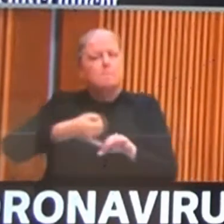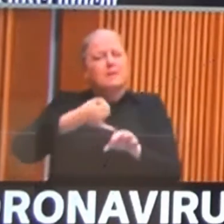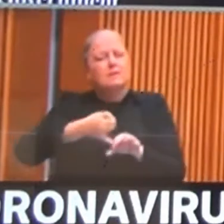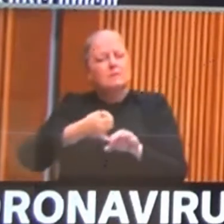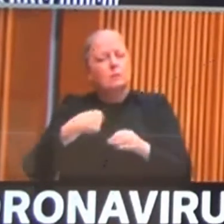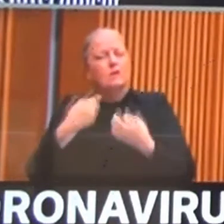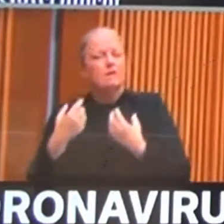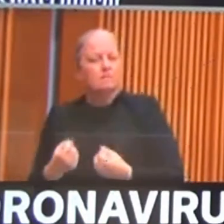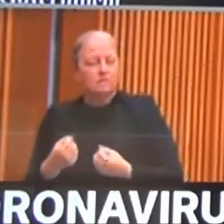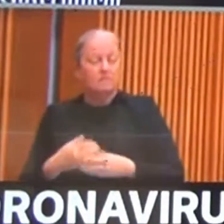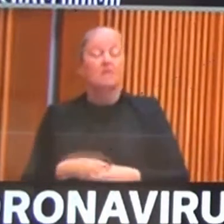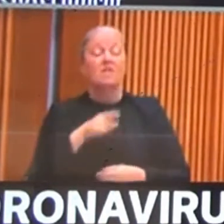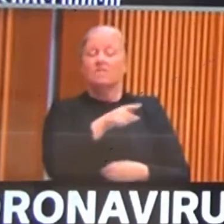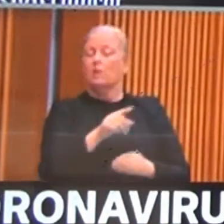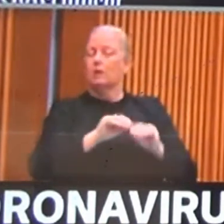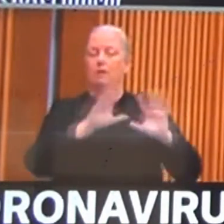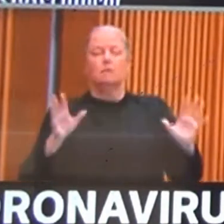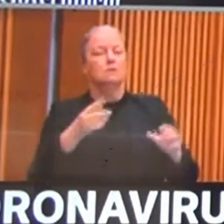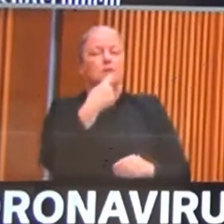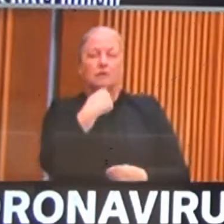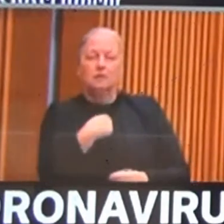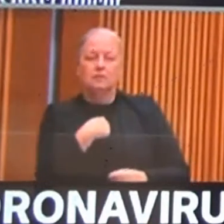they were very clear about the situation of